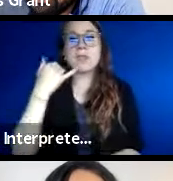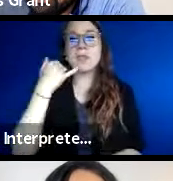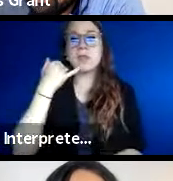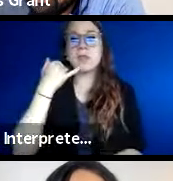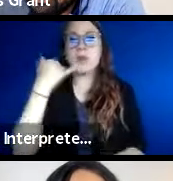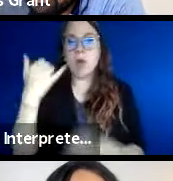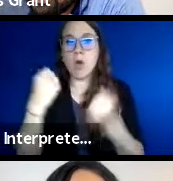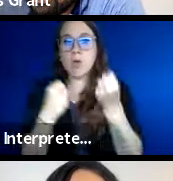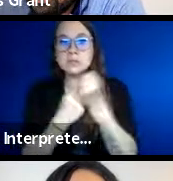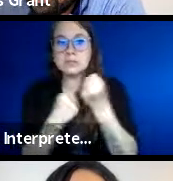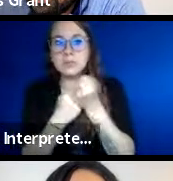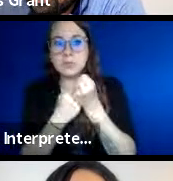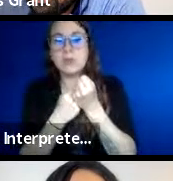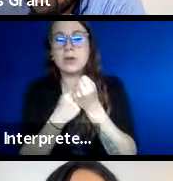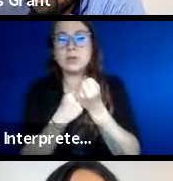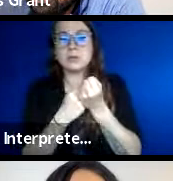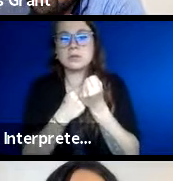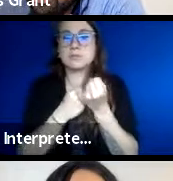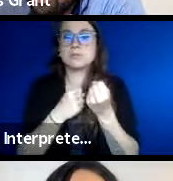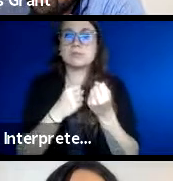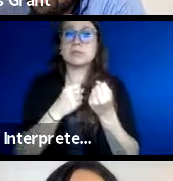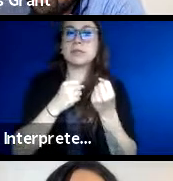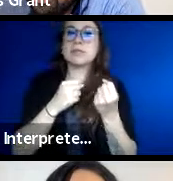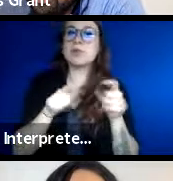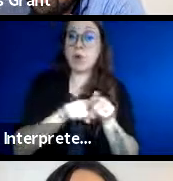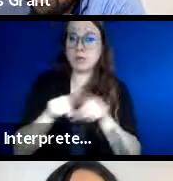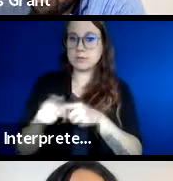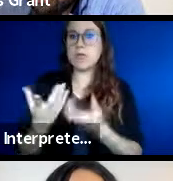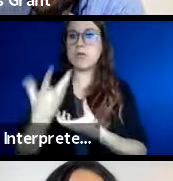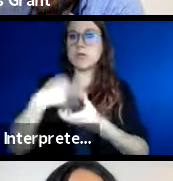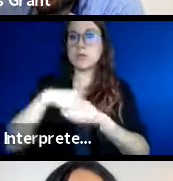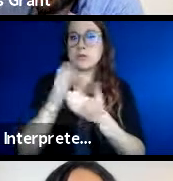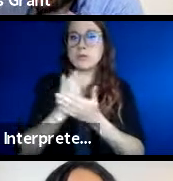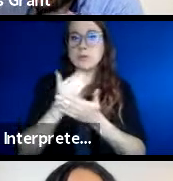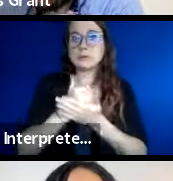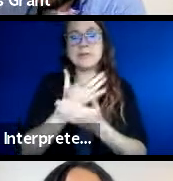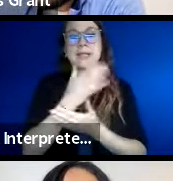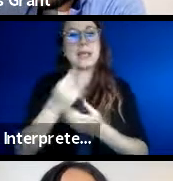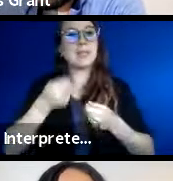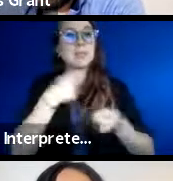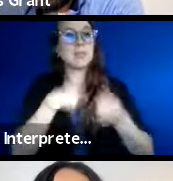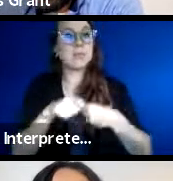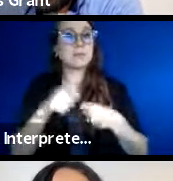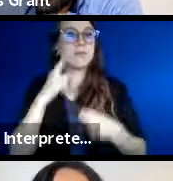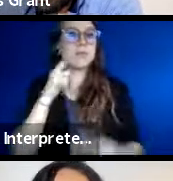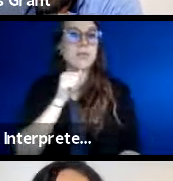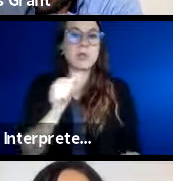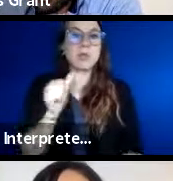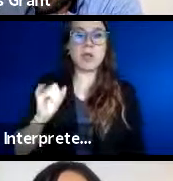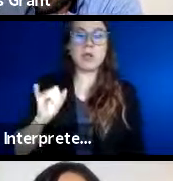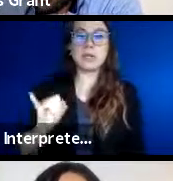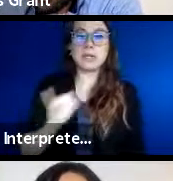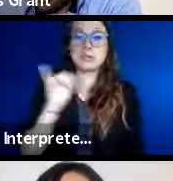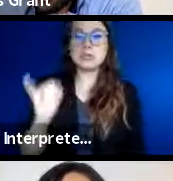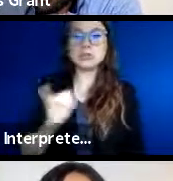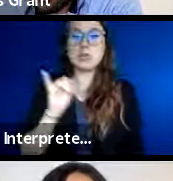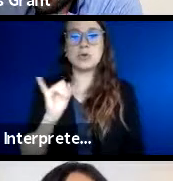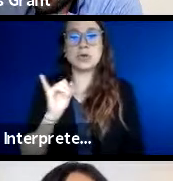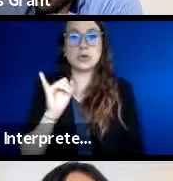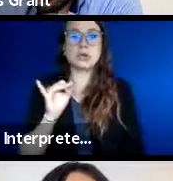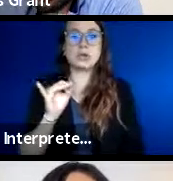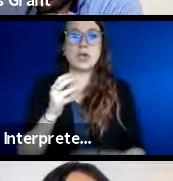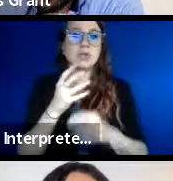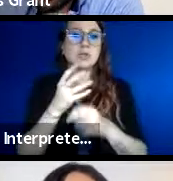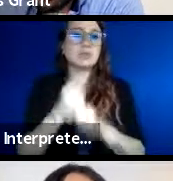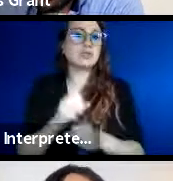we think, is also in the budget, and the replacement of the uninsured, the trust fund dollars that we